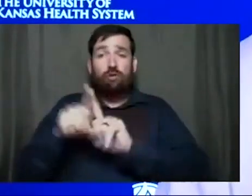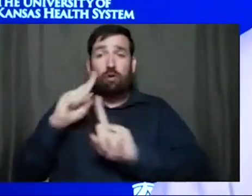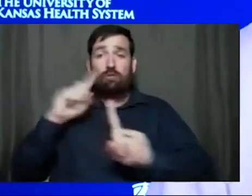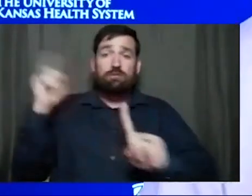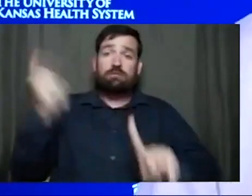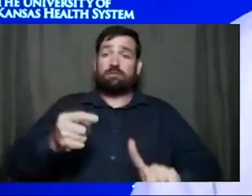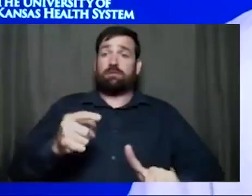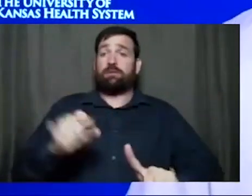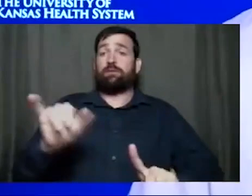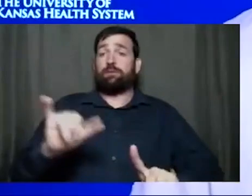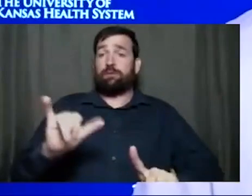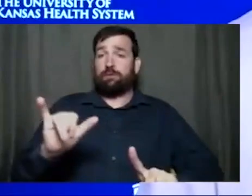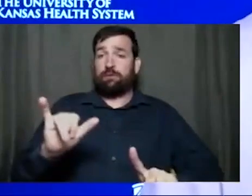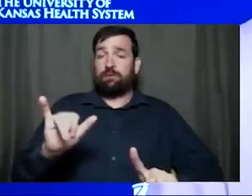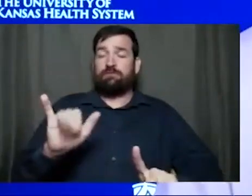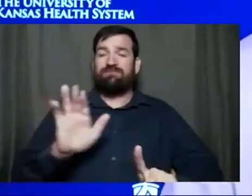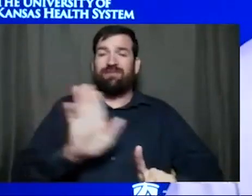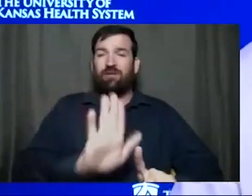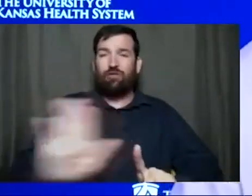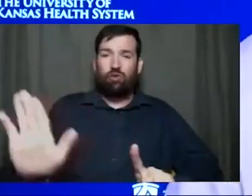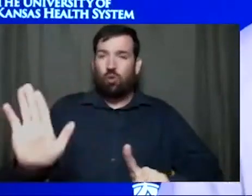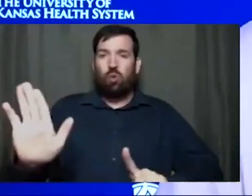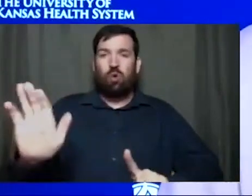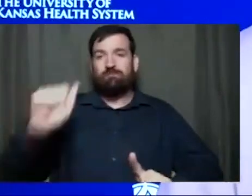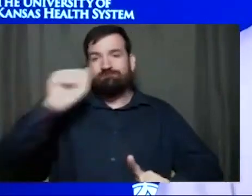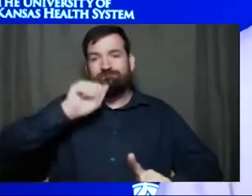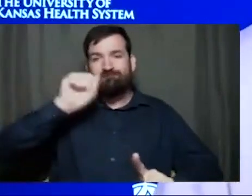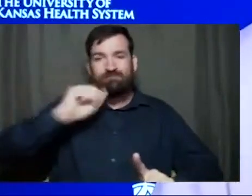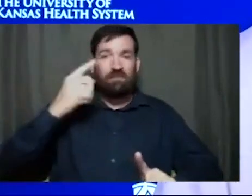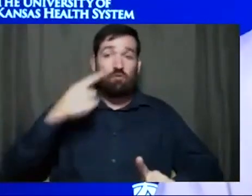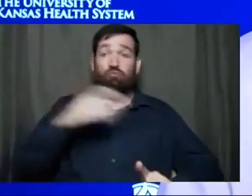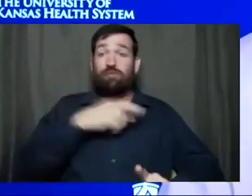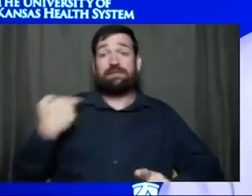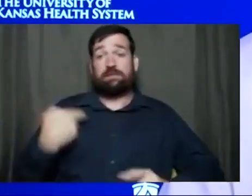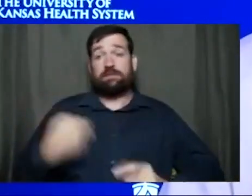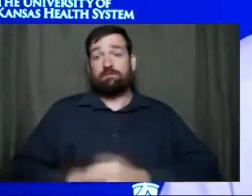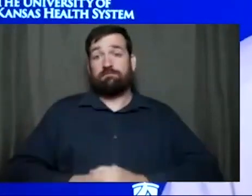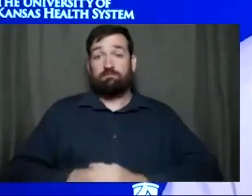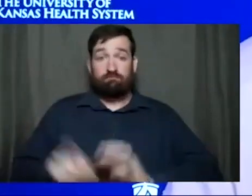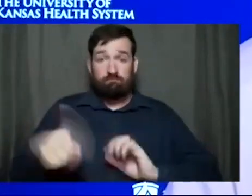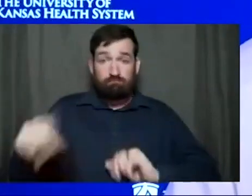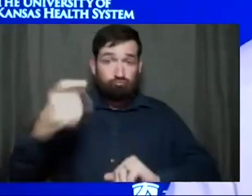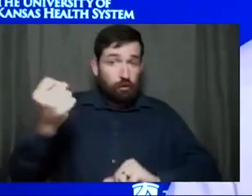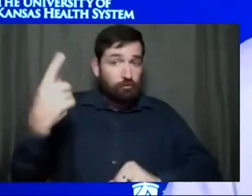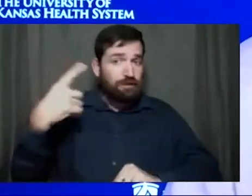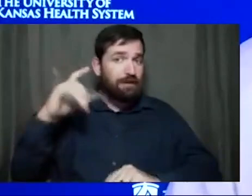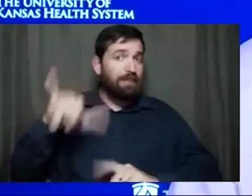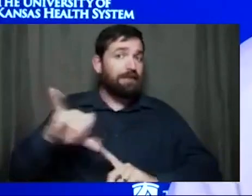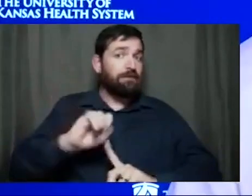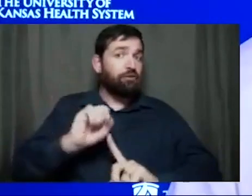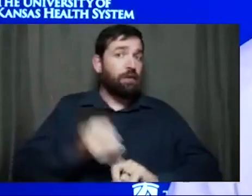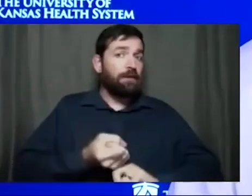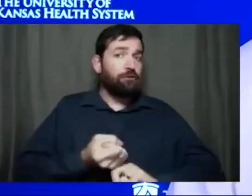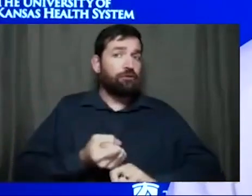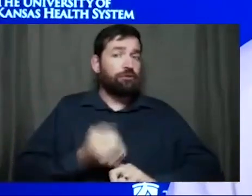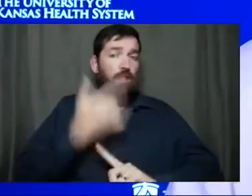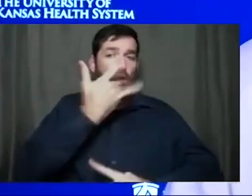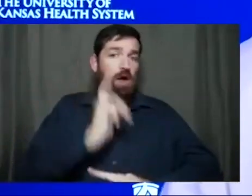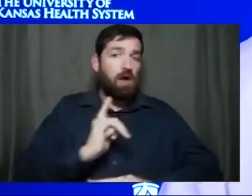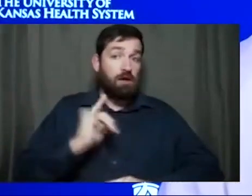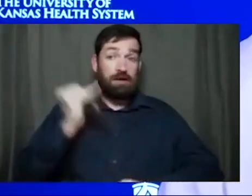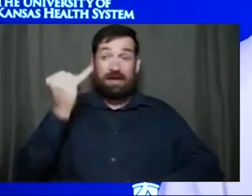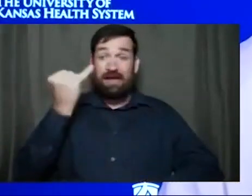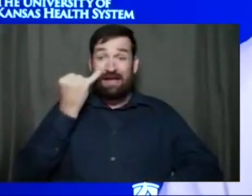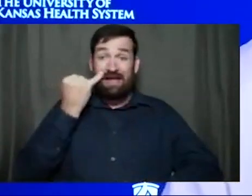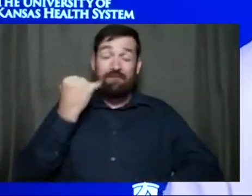to your individual tolerance of risk. Do you understand what is that situation you're going into? If it is a restaurant or a bar,